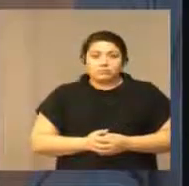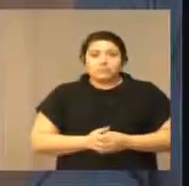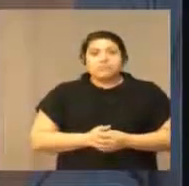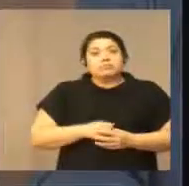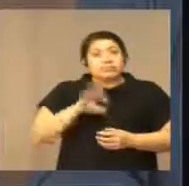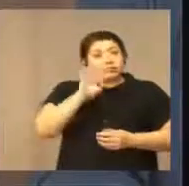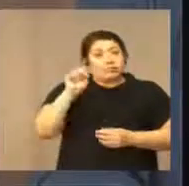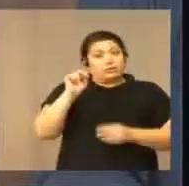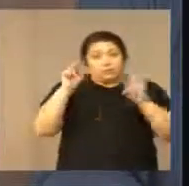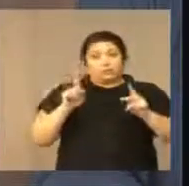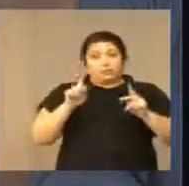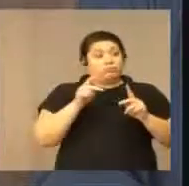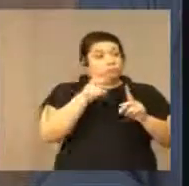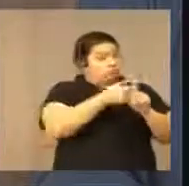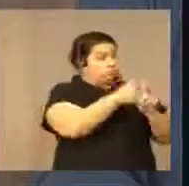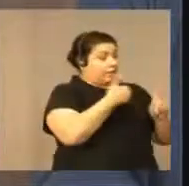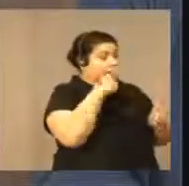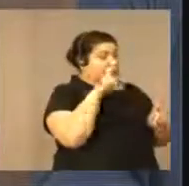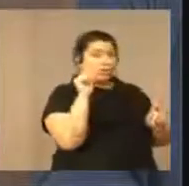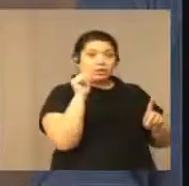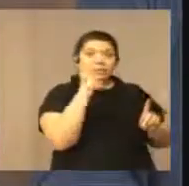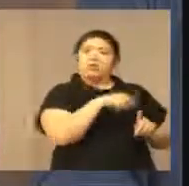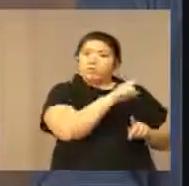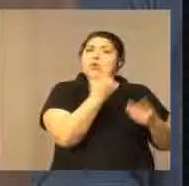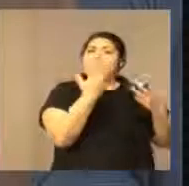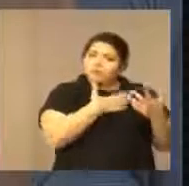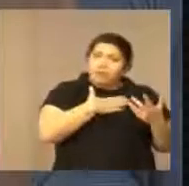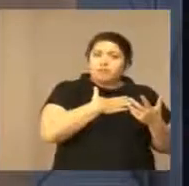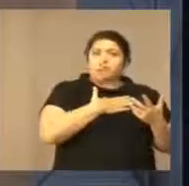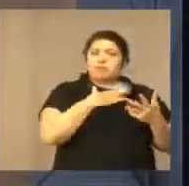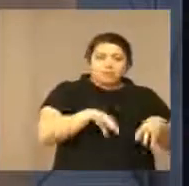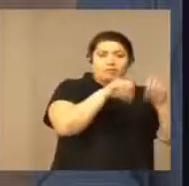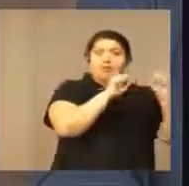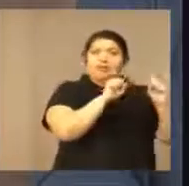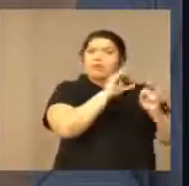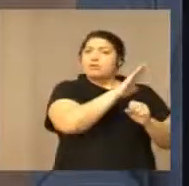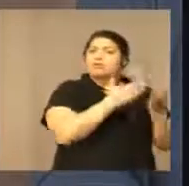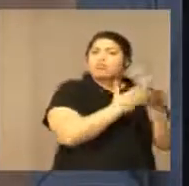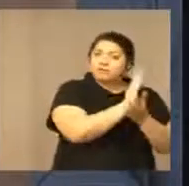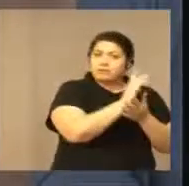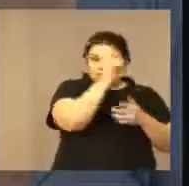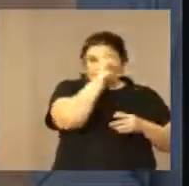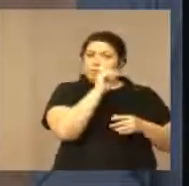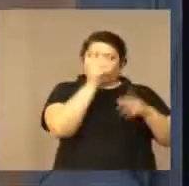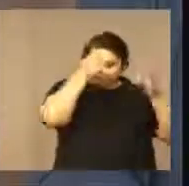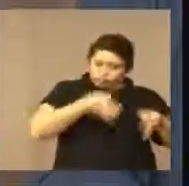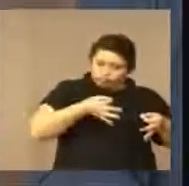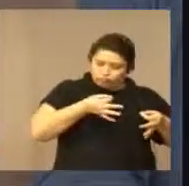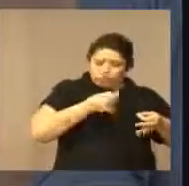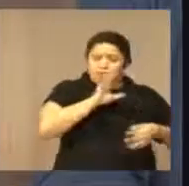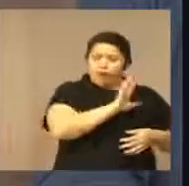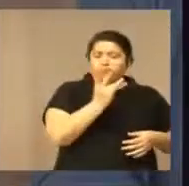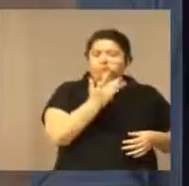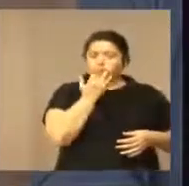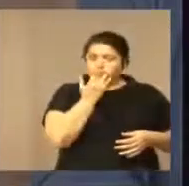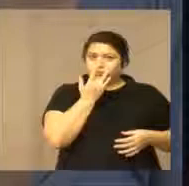First Nations persons with disabilities want to exercise their rights to make their own decisions